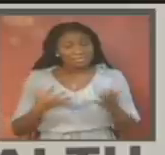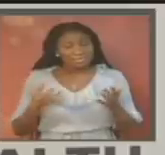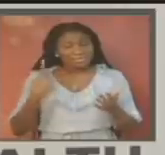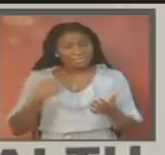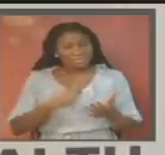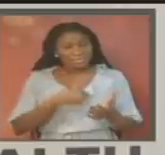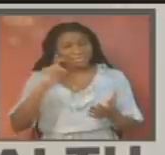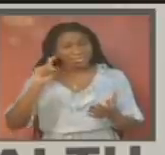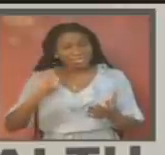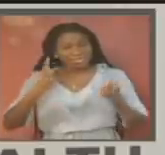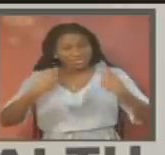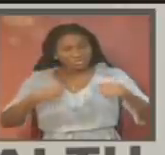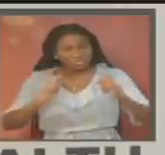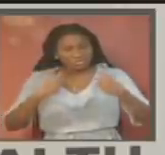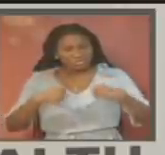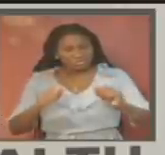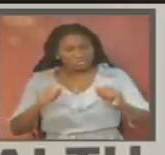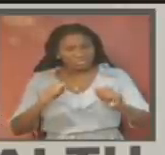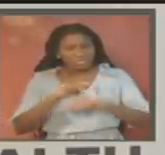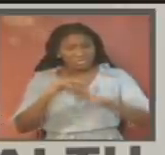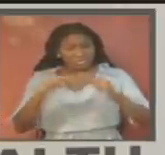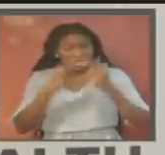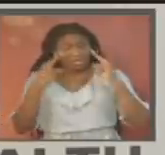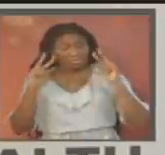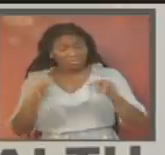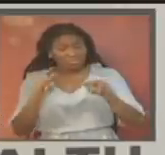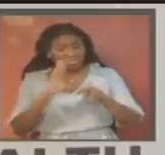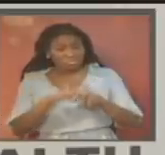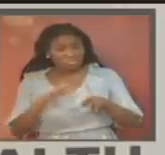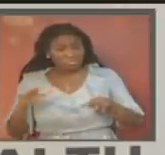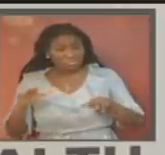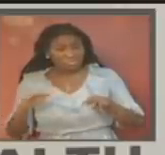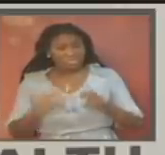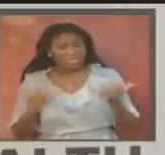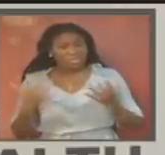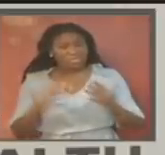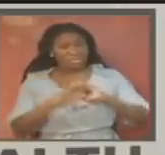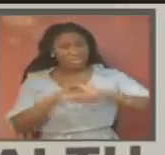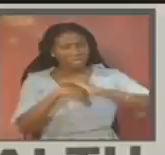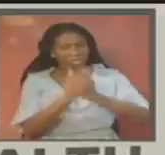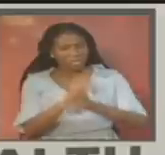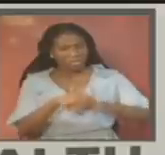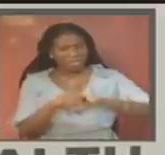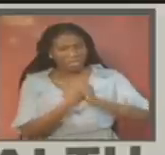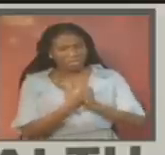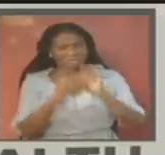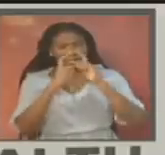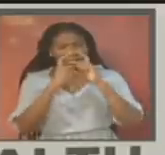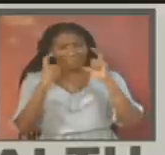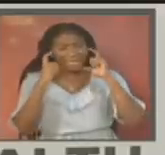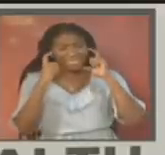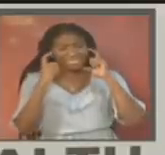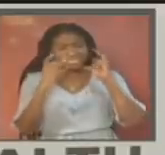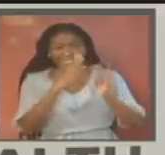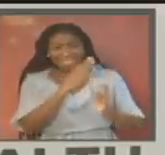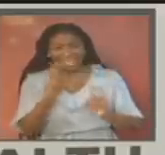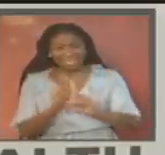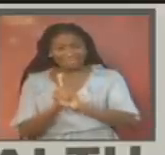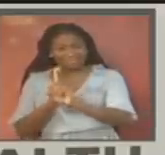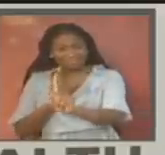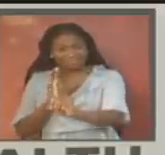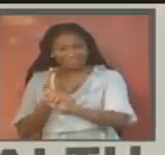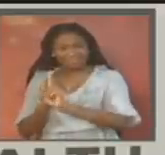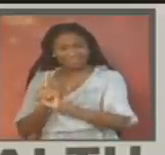of an effort in terms of the three W's: to wash our hands, wear our mask, and watch our distance.